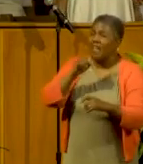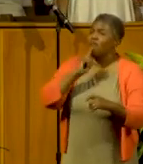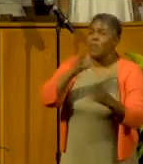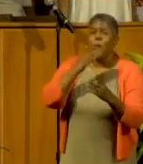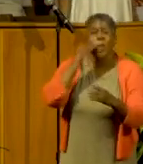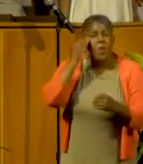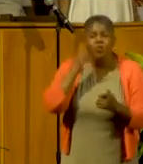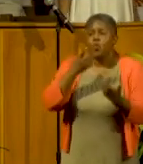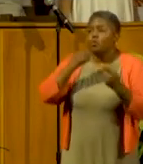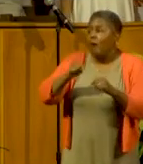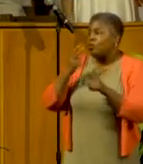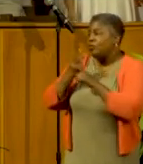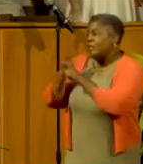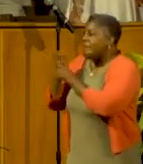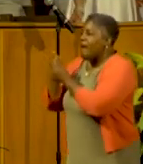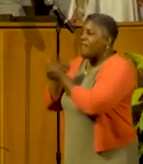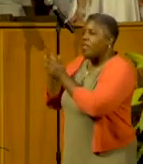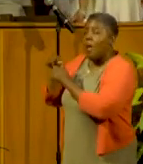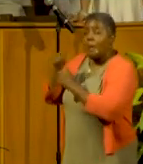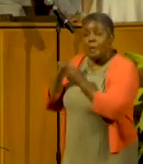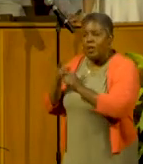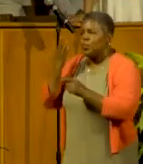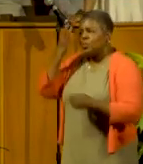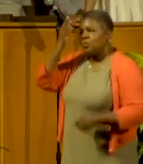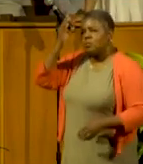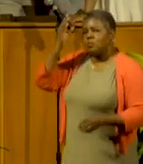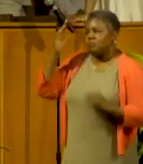home and you trying to keep up with Joneses that you don't even know.